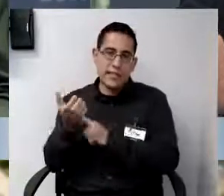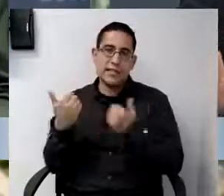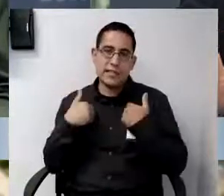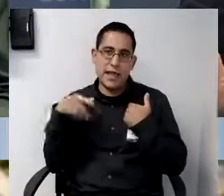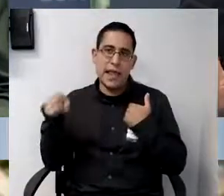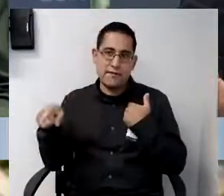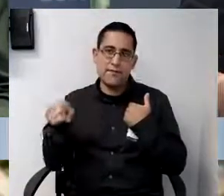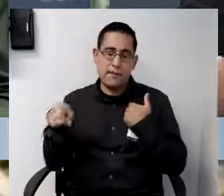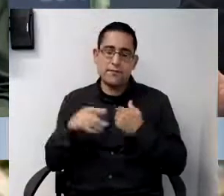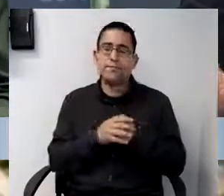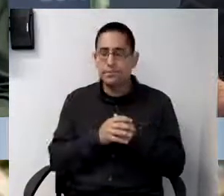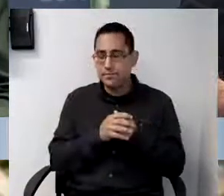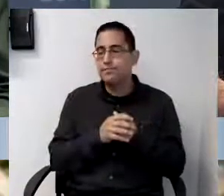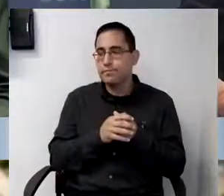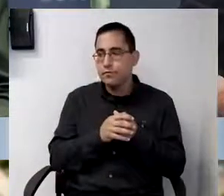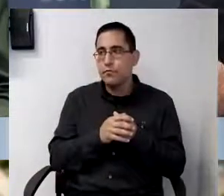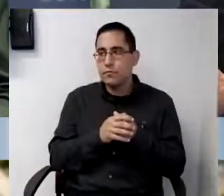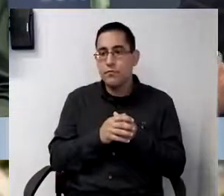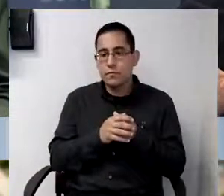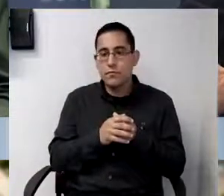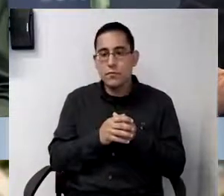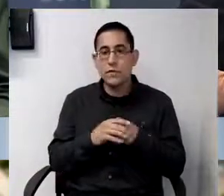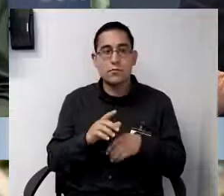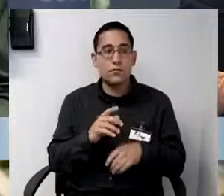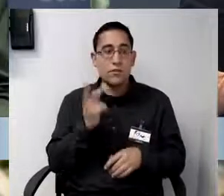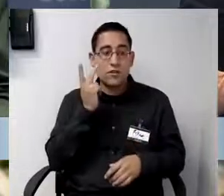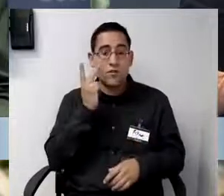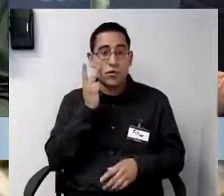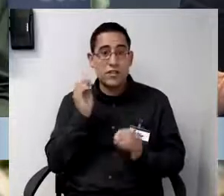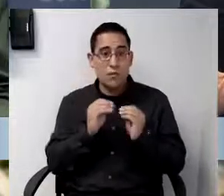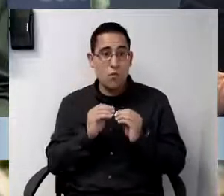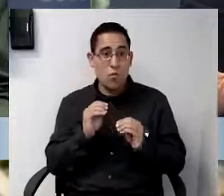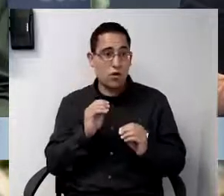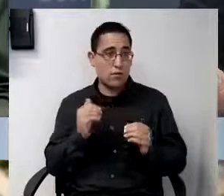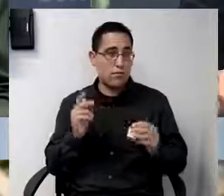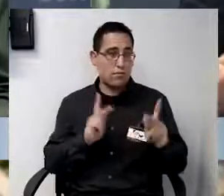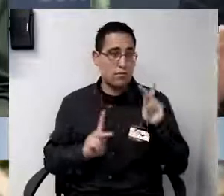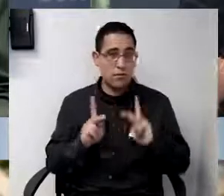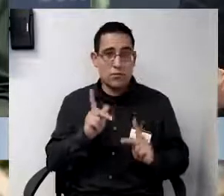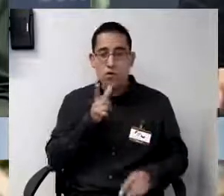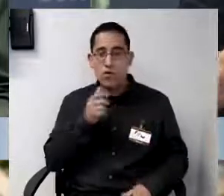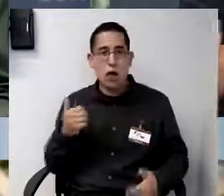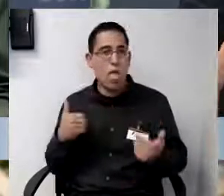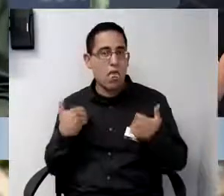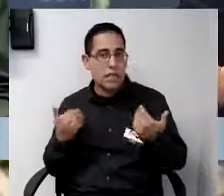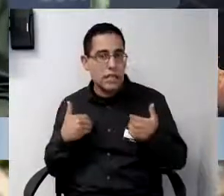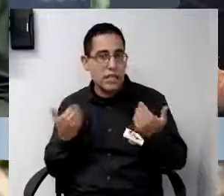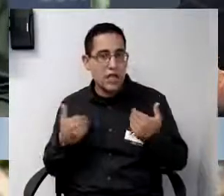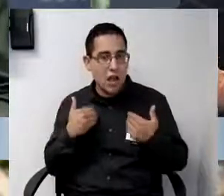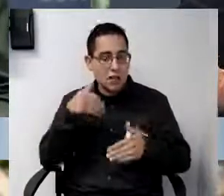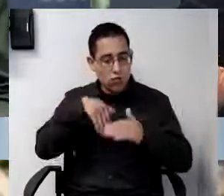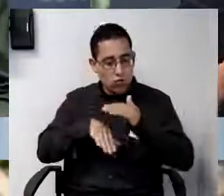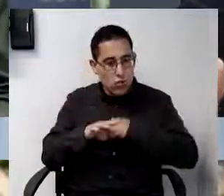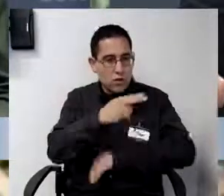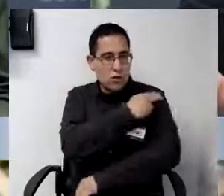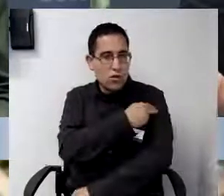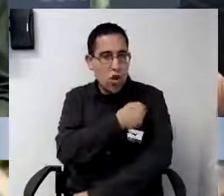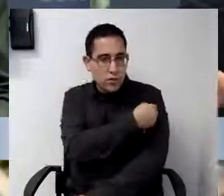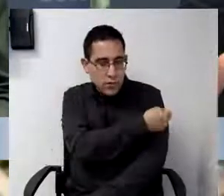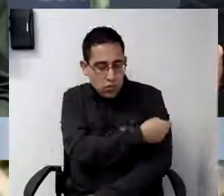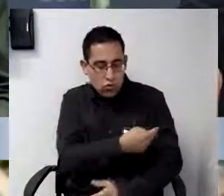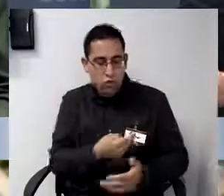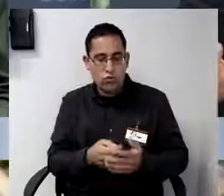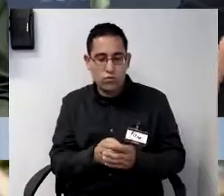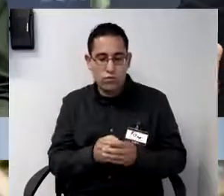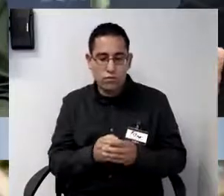that we are seeing. We are seeing more younger people hospitalized, but that also could correlate to we're seeing